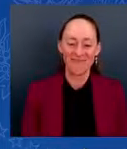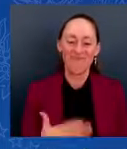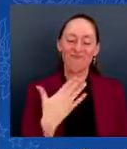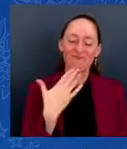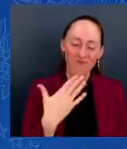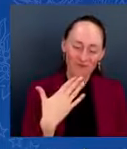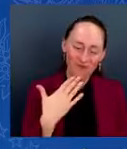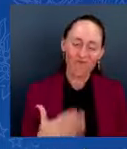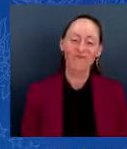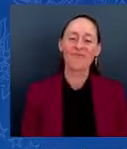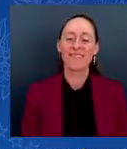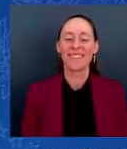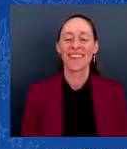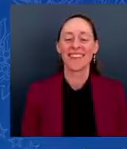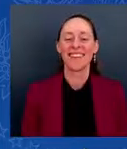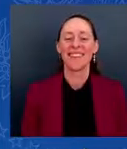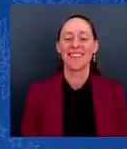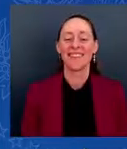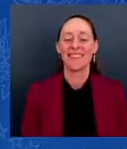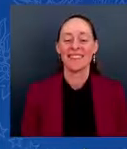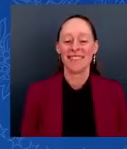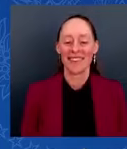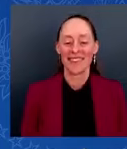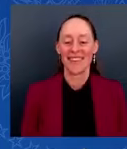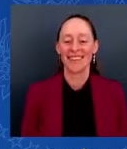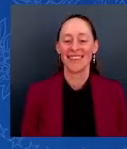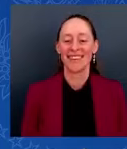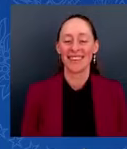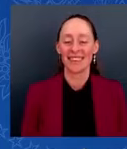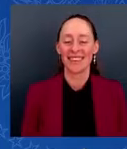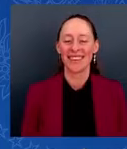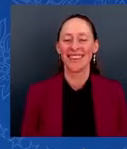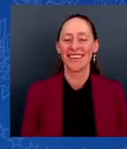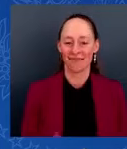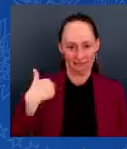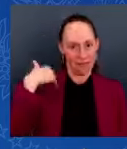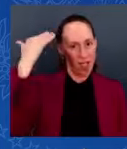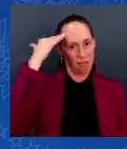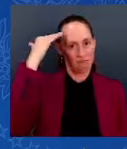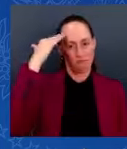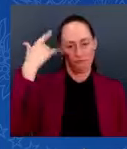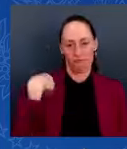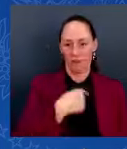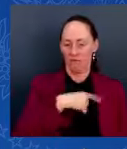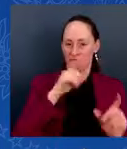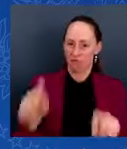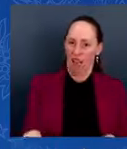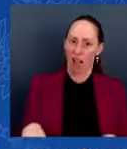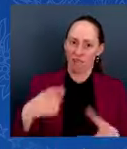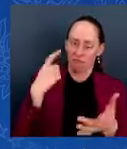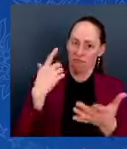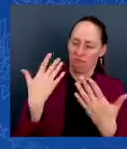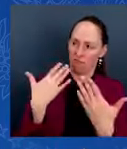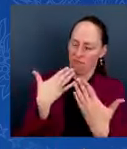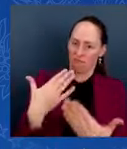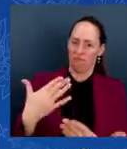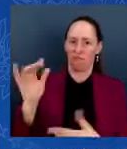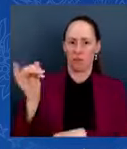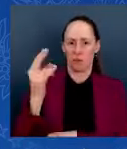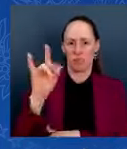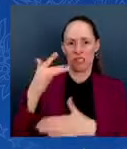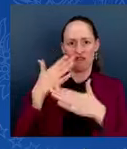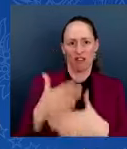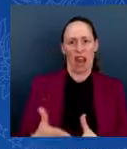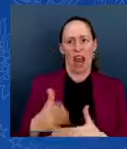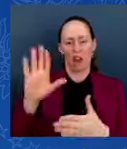Thank you. And I know we all thank Judy for sharing her story. I think we all know it takes a very special